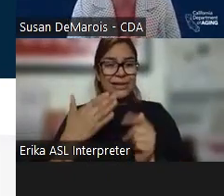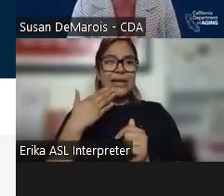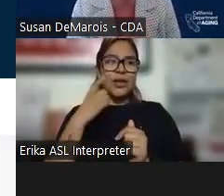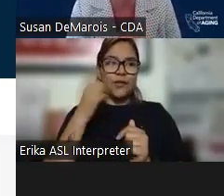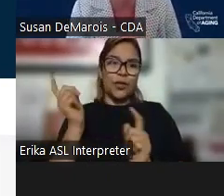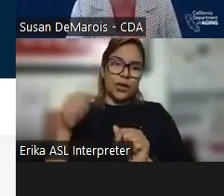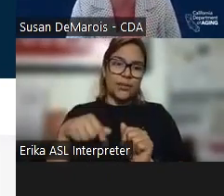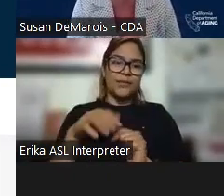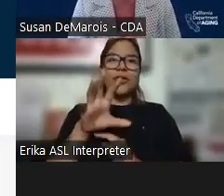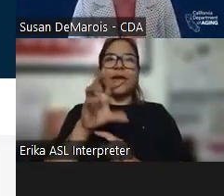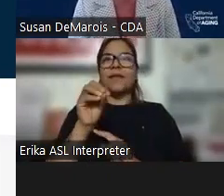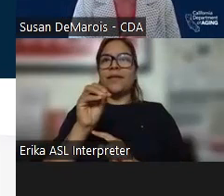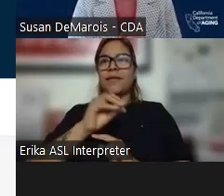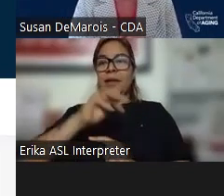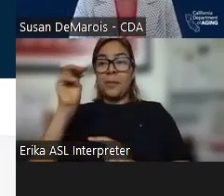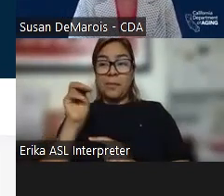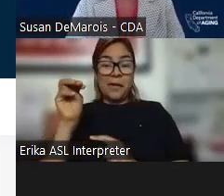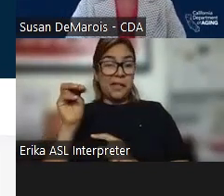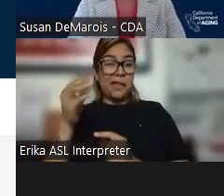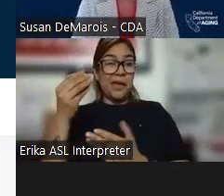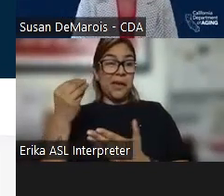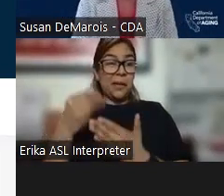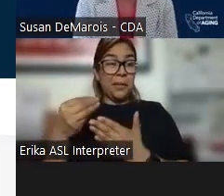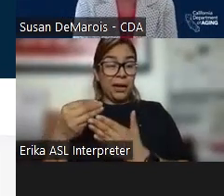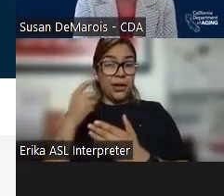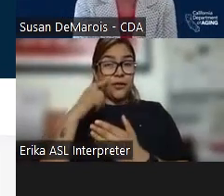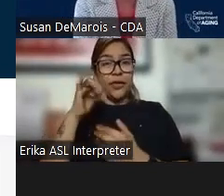million proposed, we'll see where that lands.